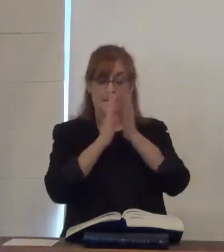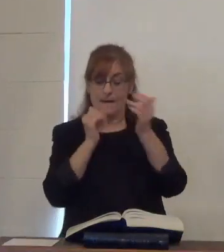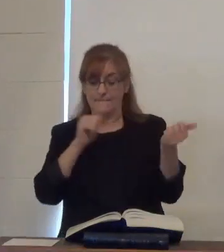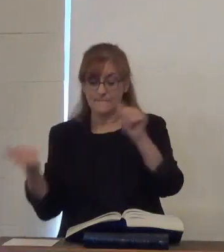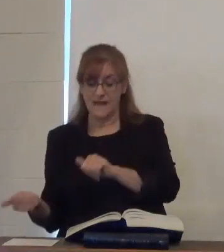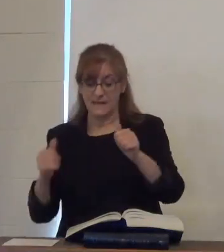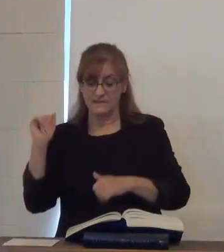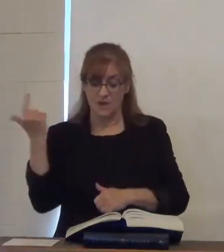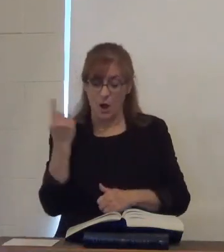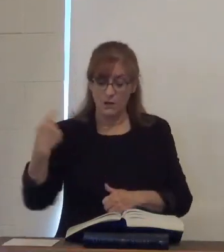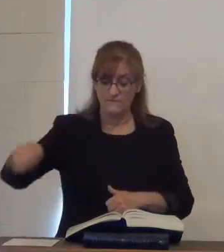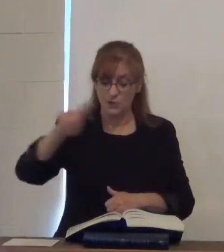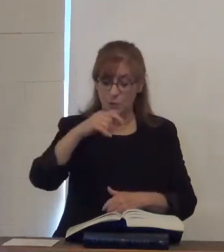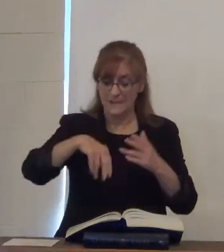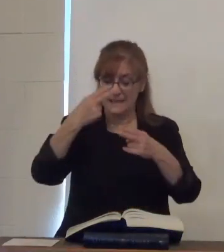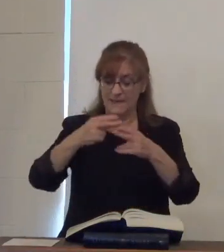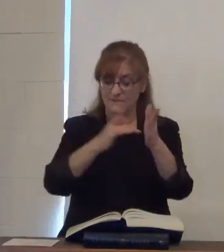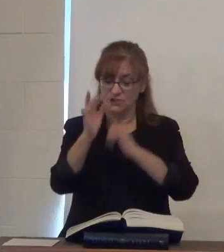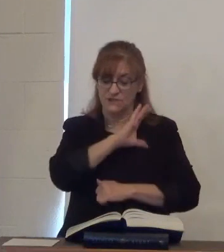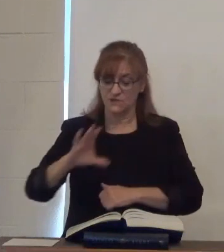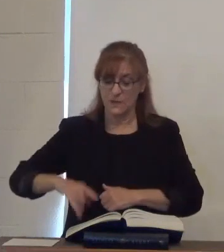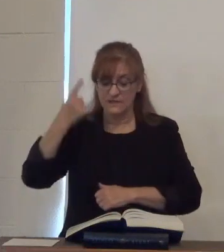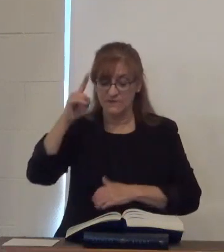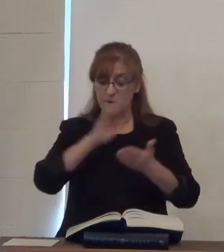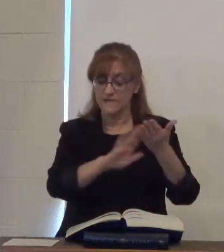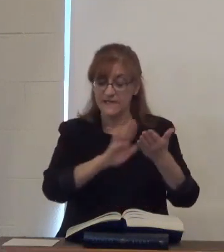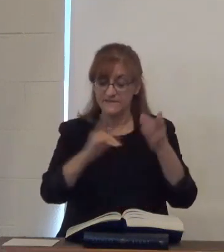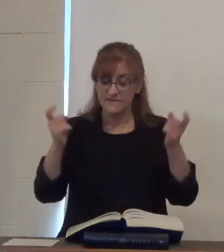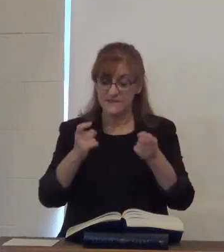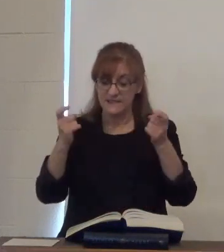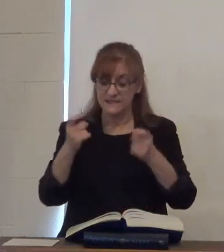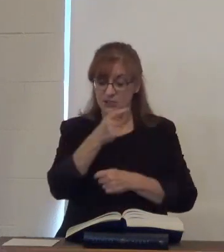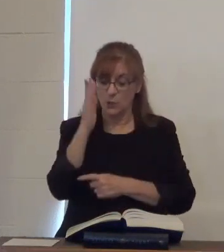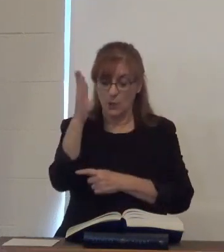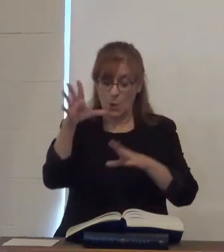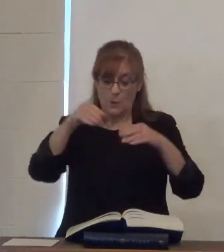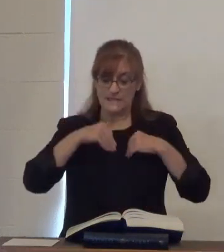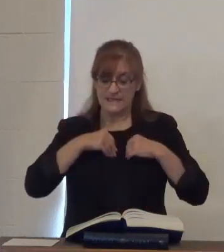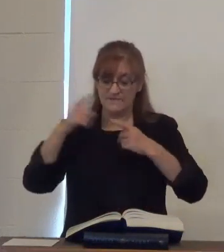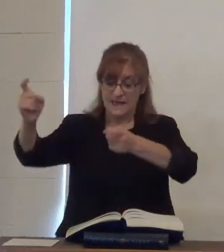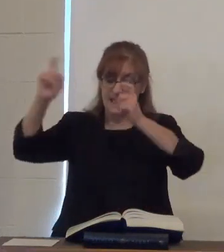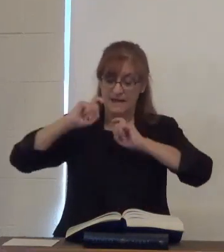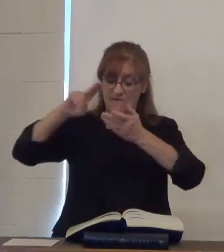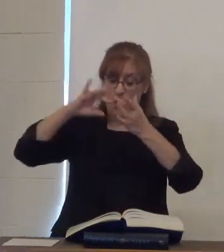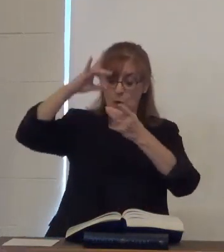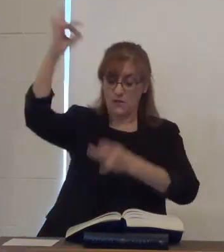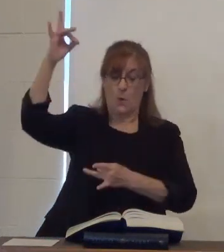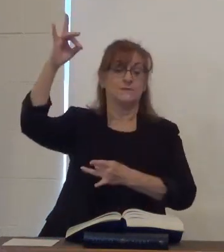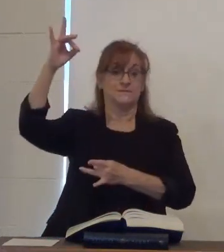every one of you, in the name of Jesus Christ, for the remission of sins, and ye shall receive the gift of the Holy